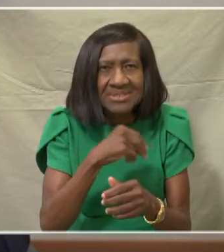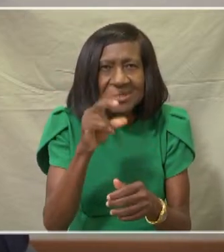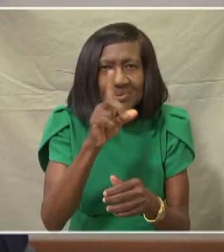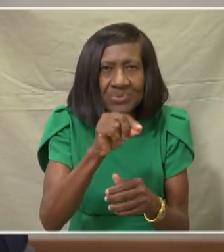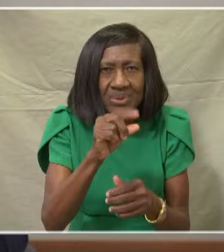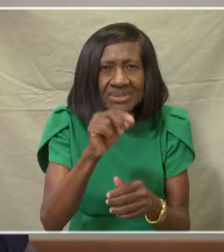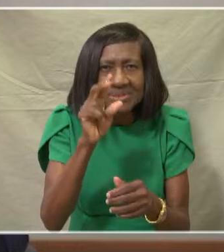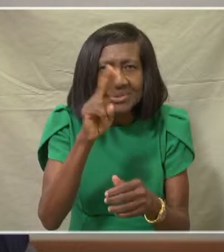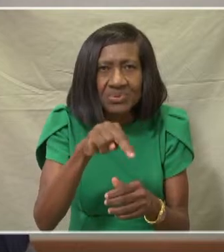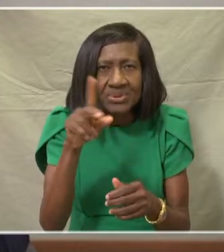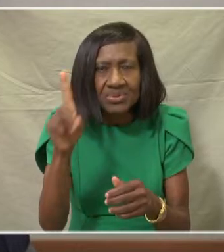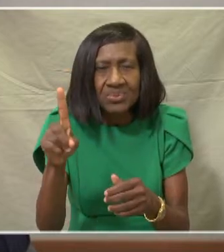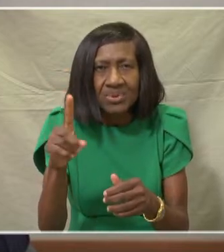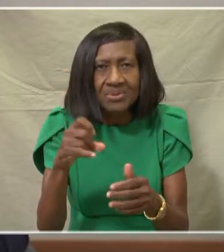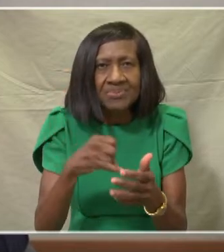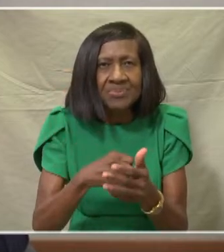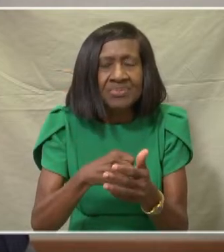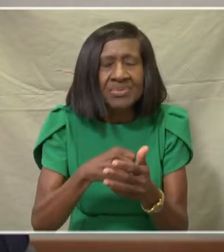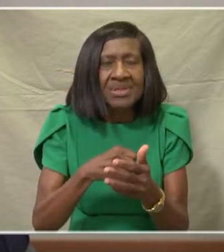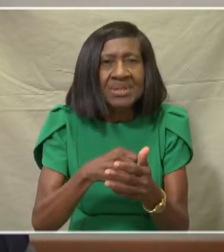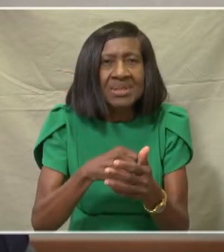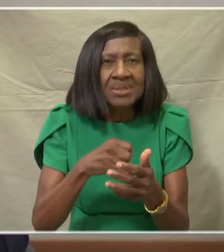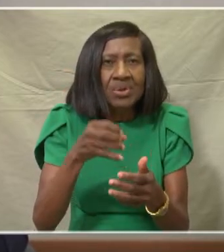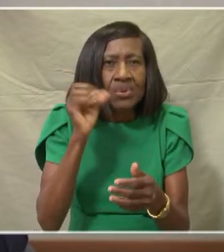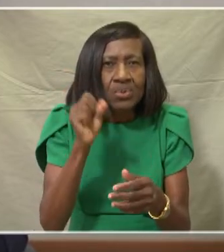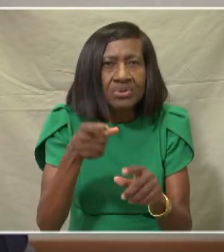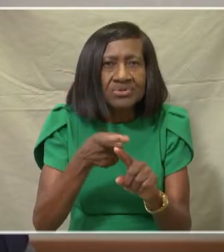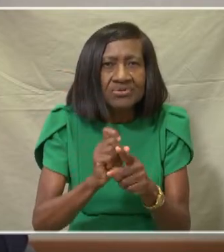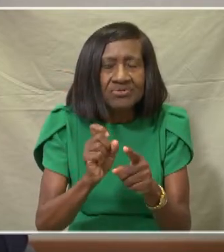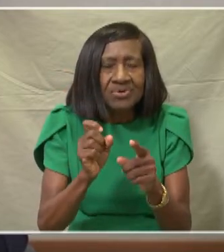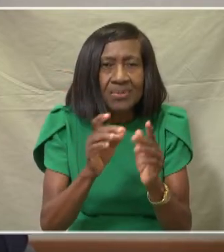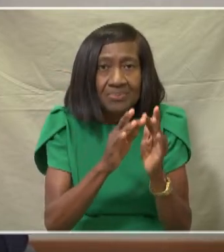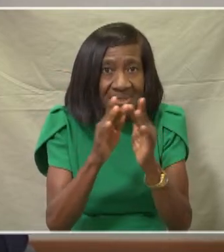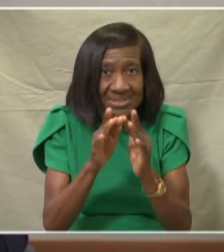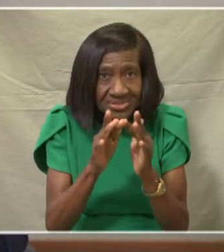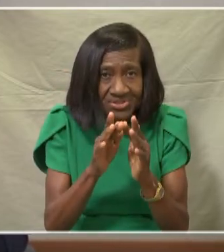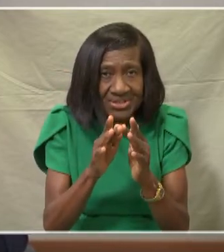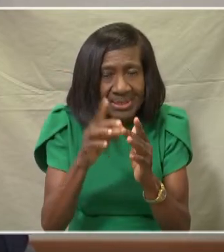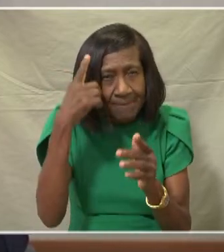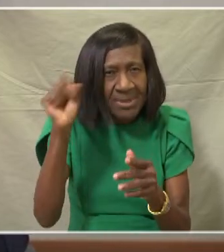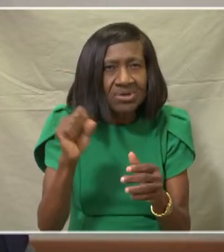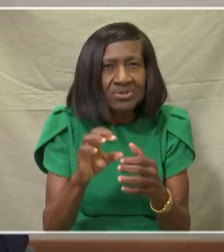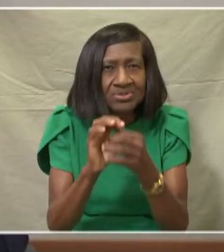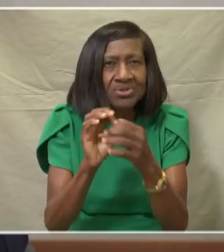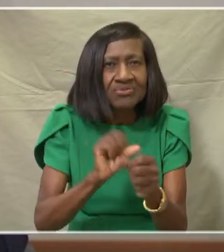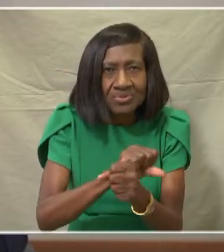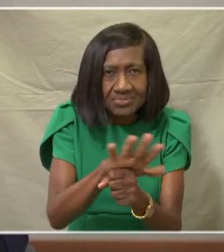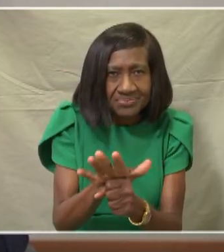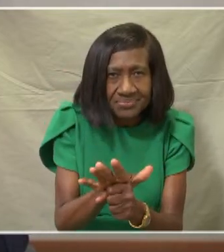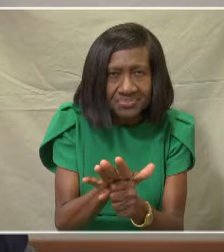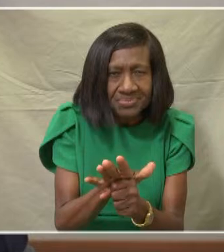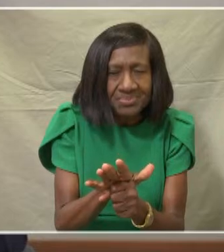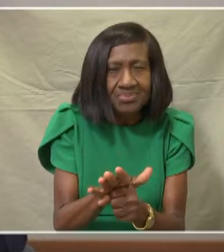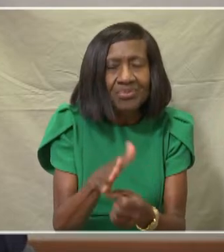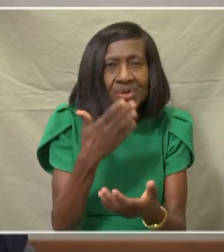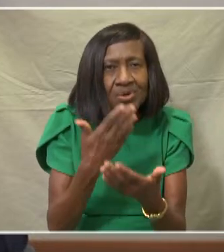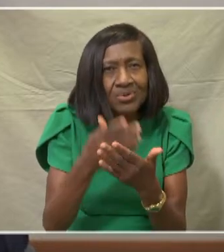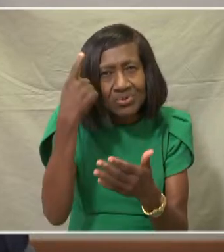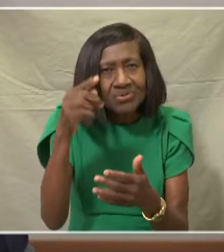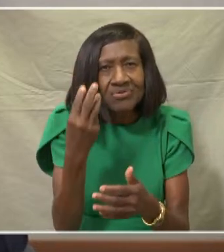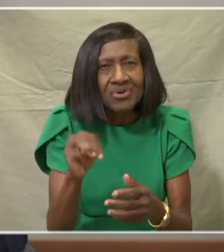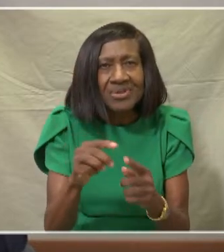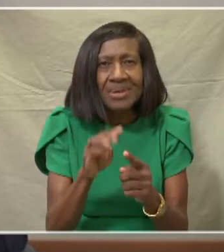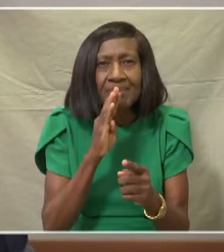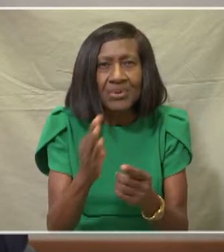mission was virtual due to the COVID-19 pandemic. So we're really glad to be back here doing an in-person